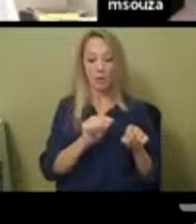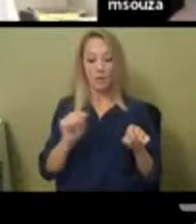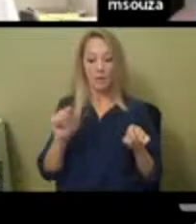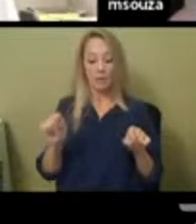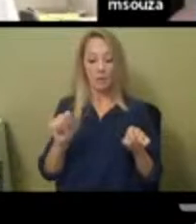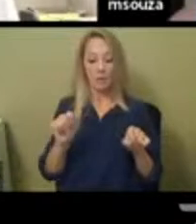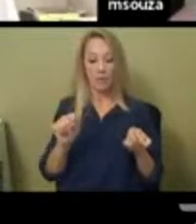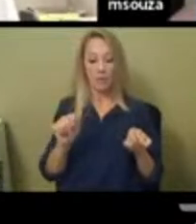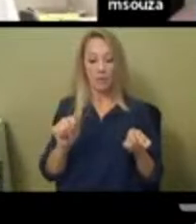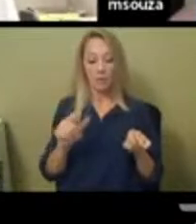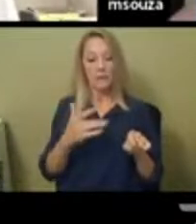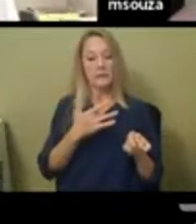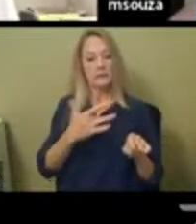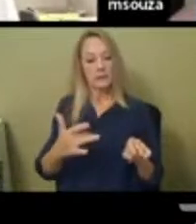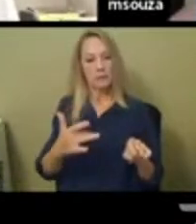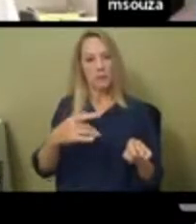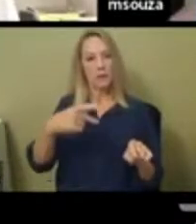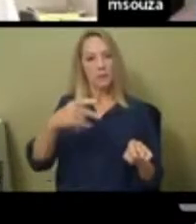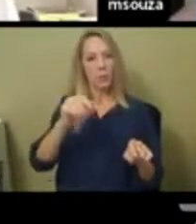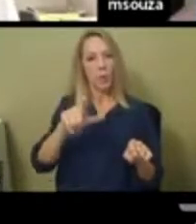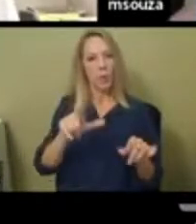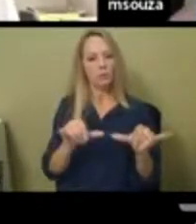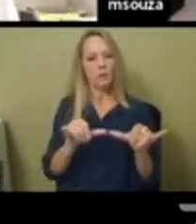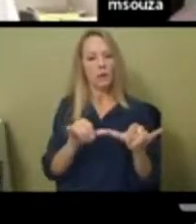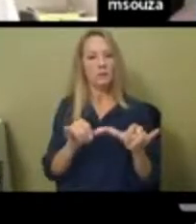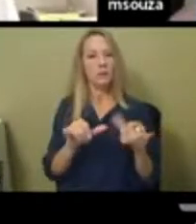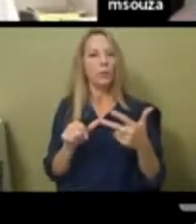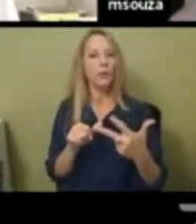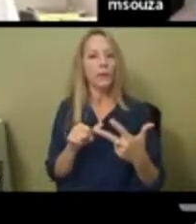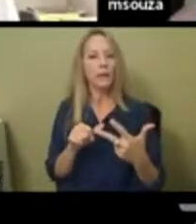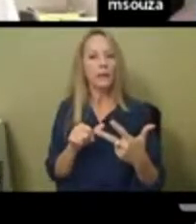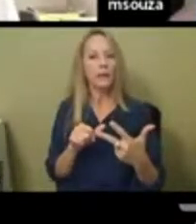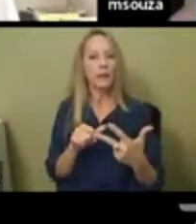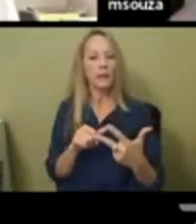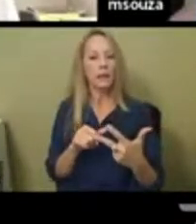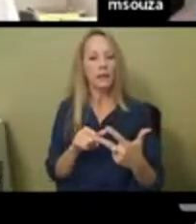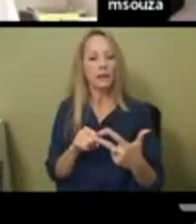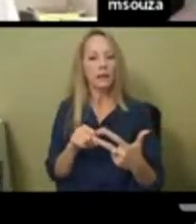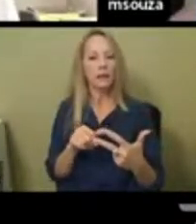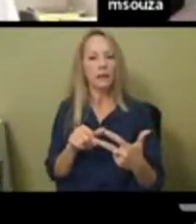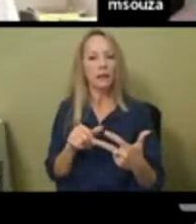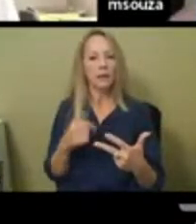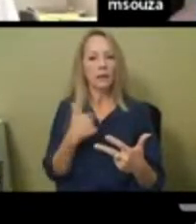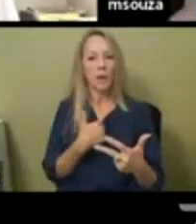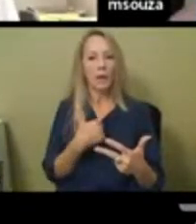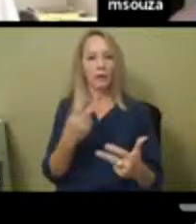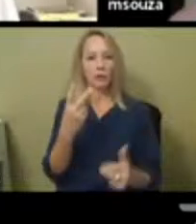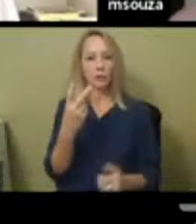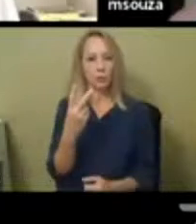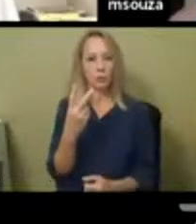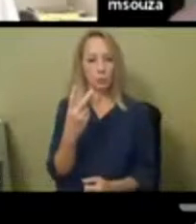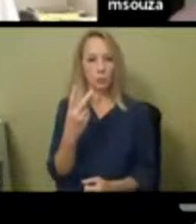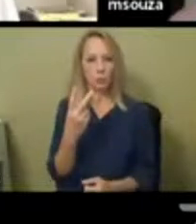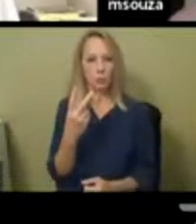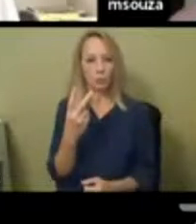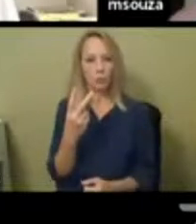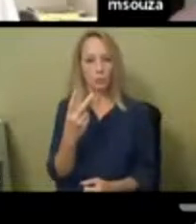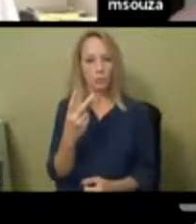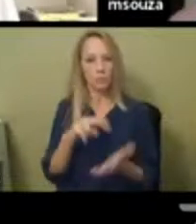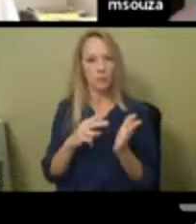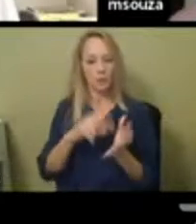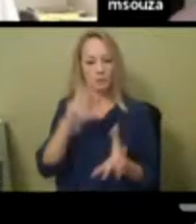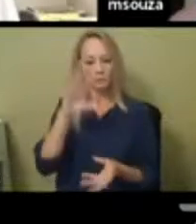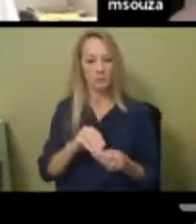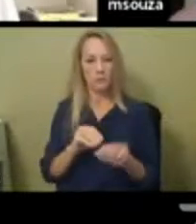There were typically the pool size was 3 and there were 2 positive pools. So that's 6 students. That's 6 individuals. Does